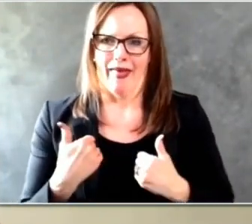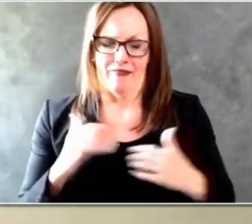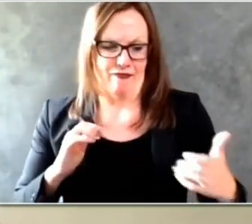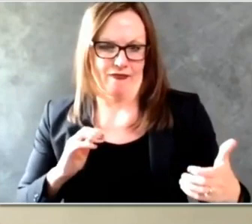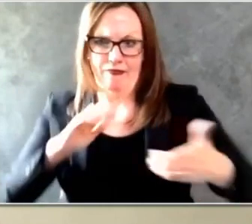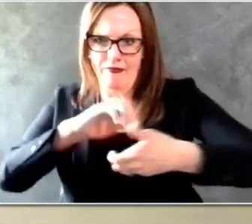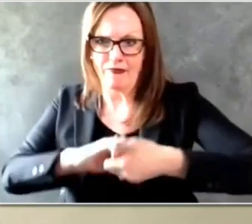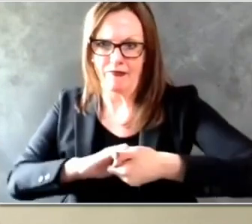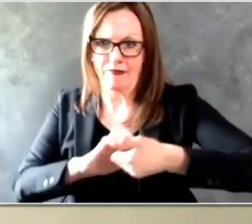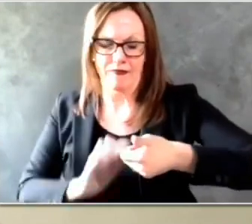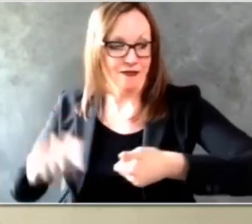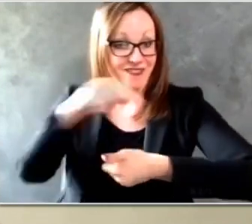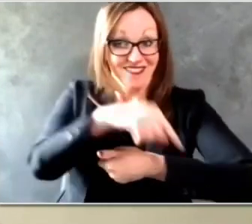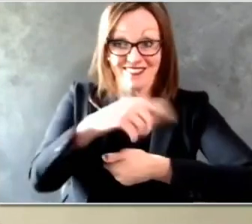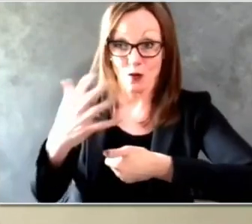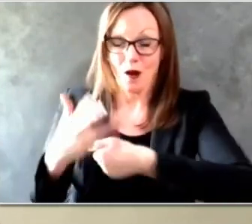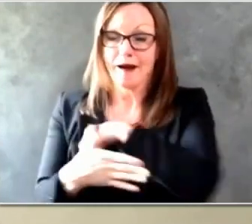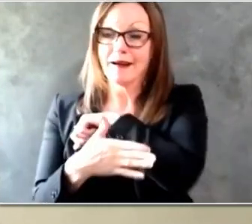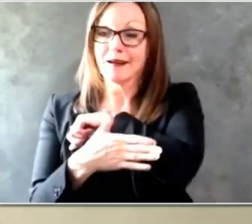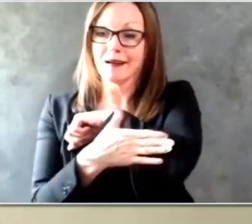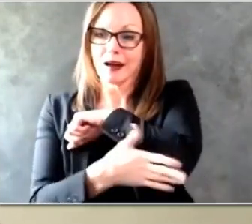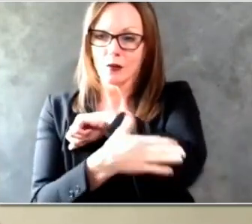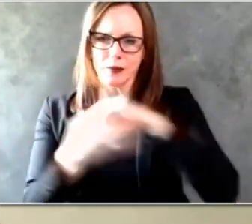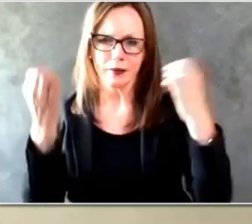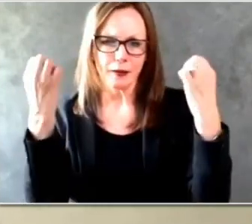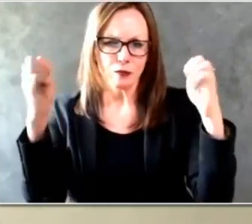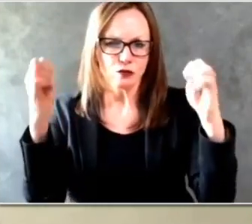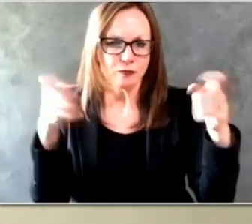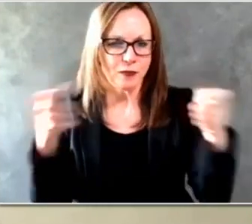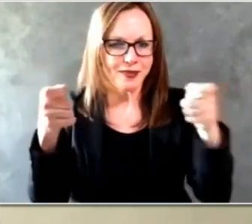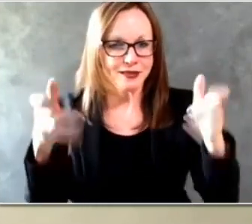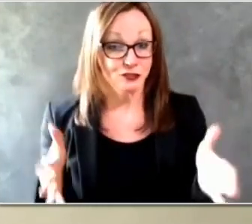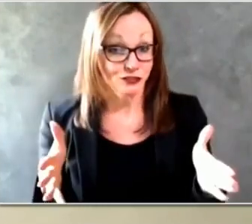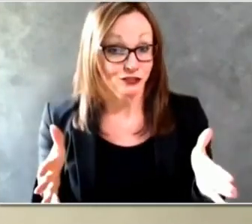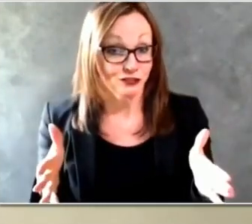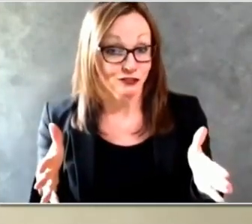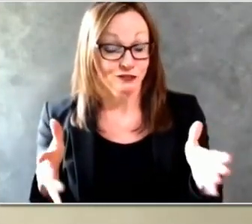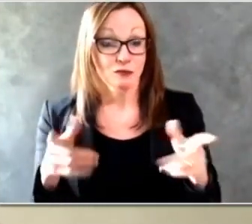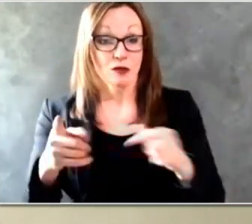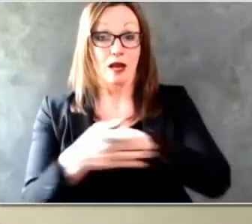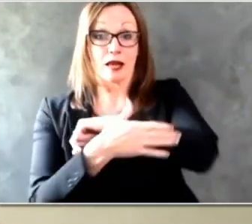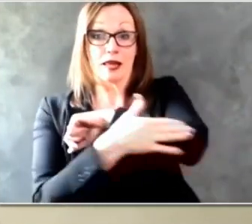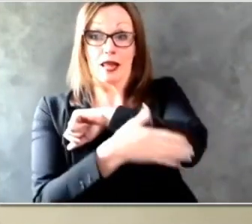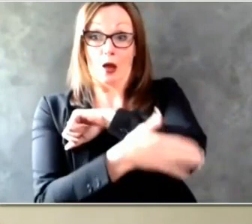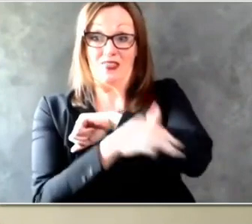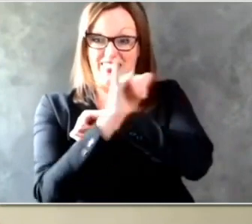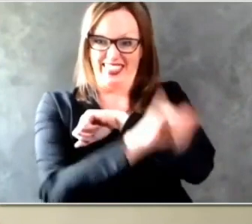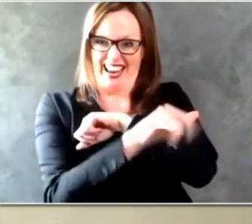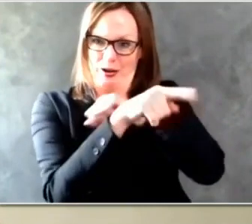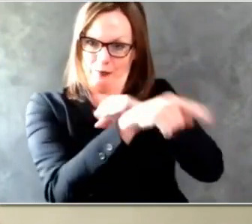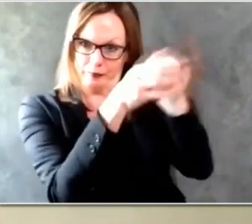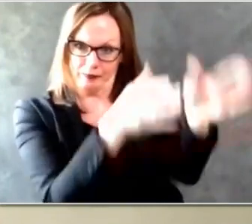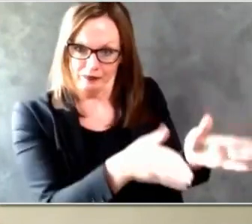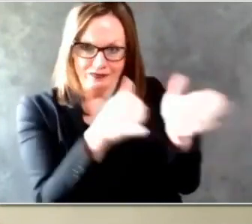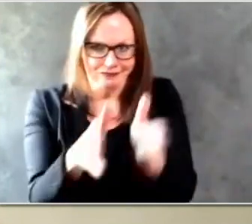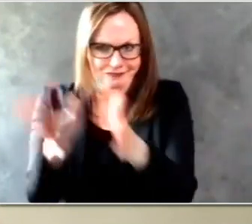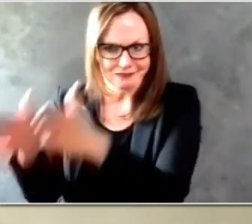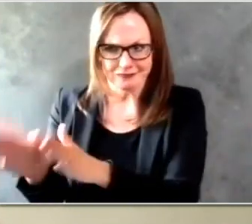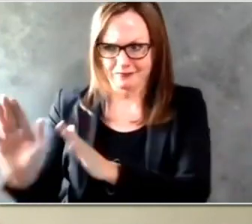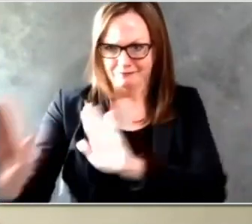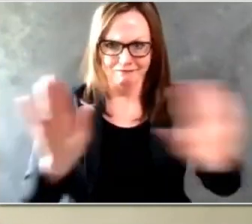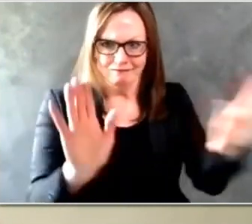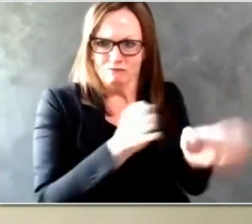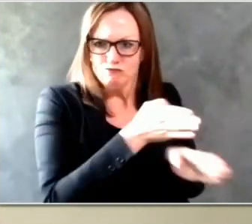those requests that have come in that day, and then they go to a policy group, which is made up of the